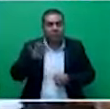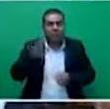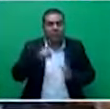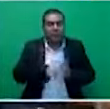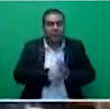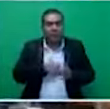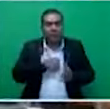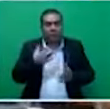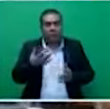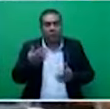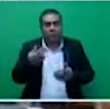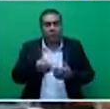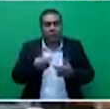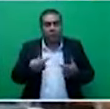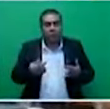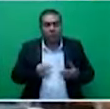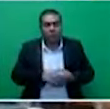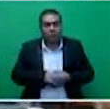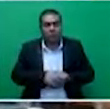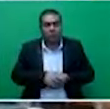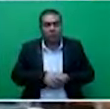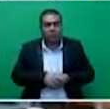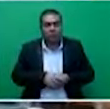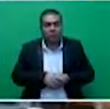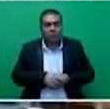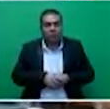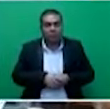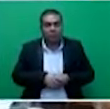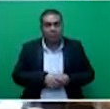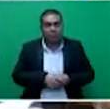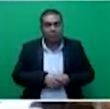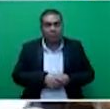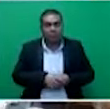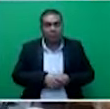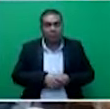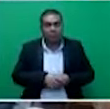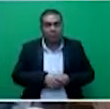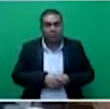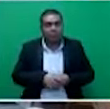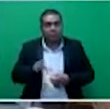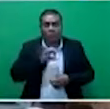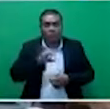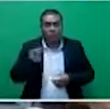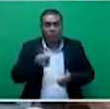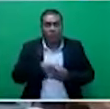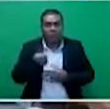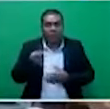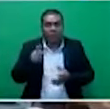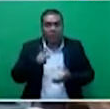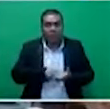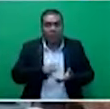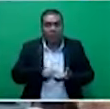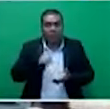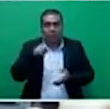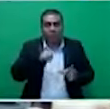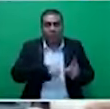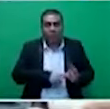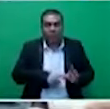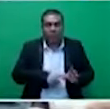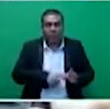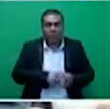service the debt every year. Mr. Speaker, sir, we have to know that we don't have to pay the entire debt in 1 year. Its repayment is spread over